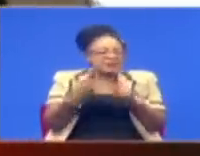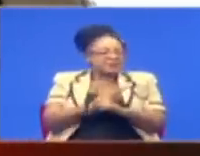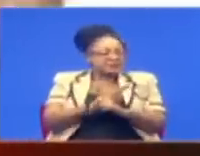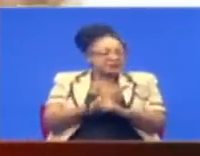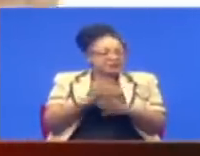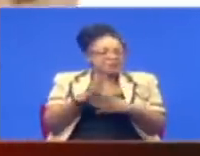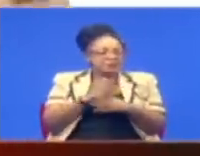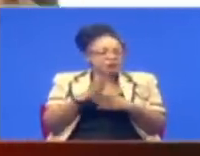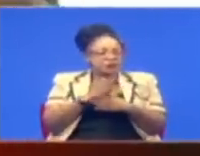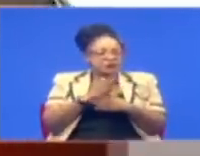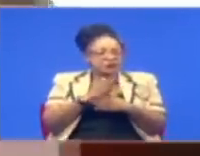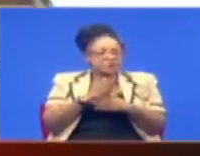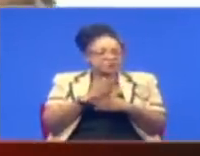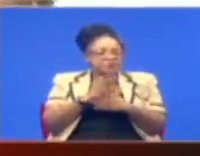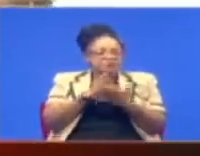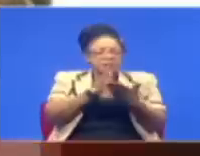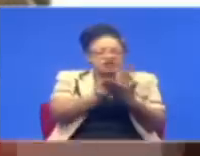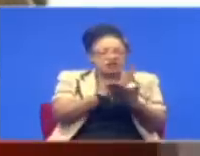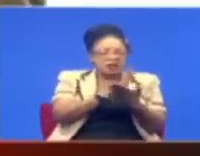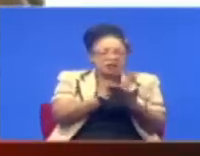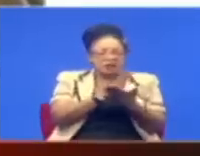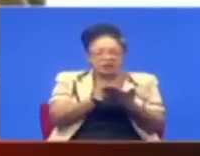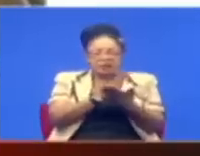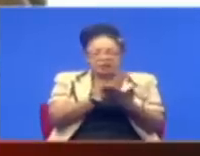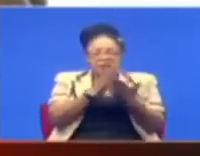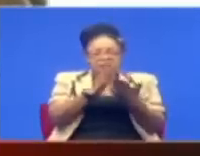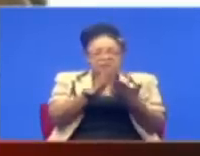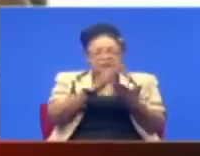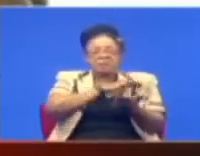between sharing power with the